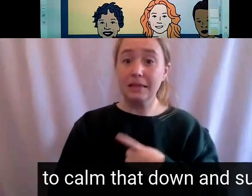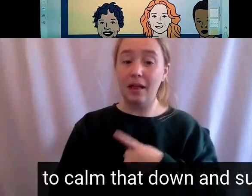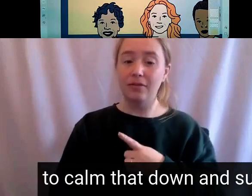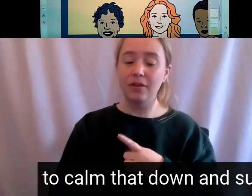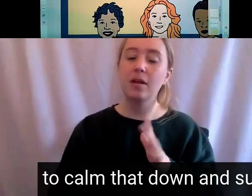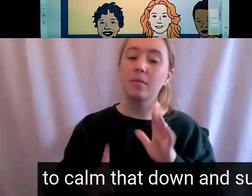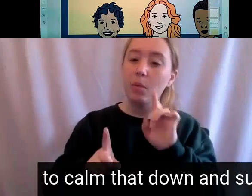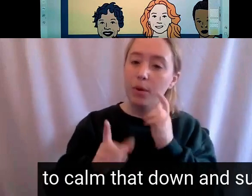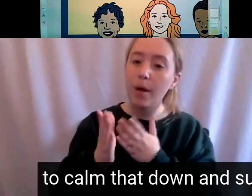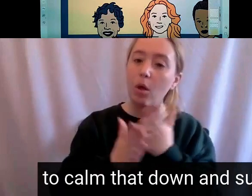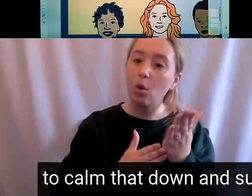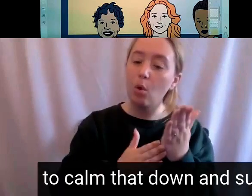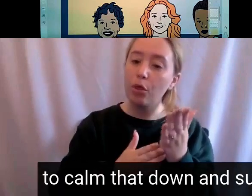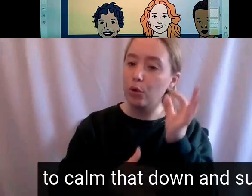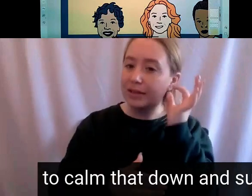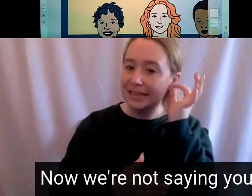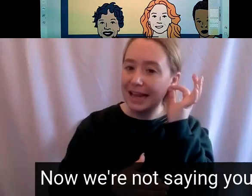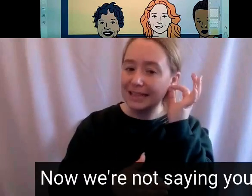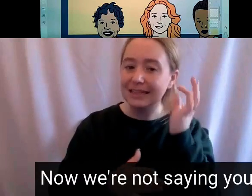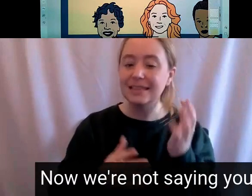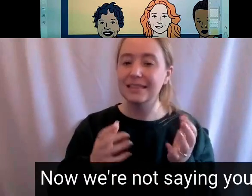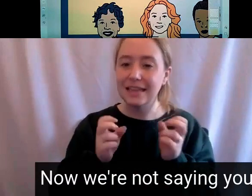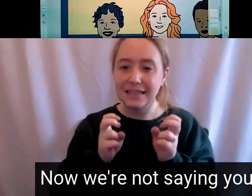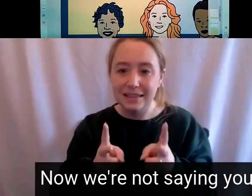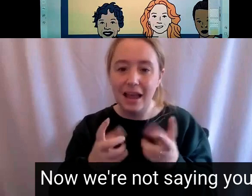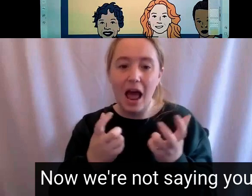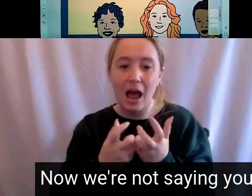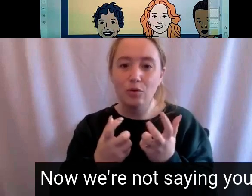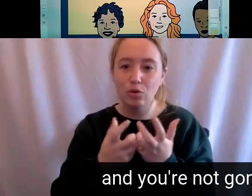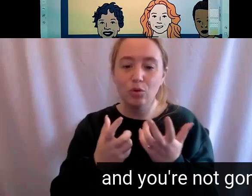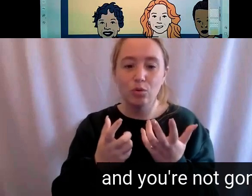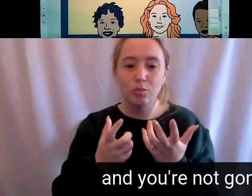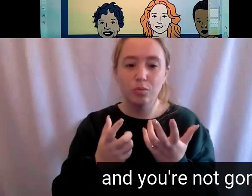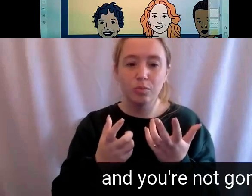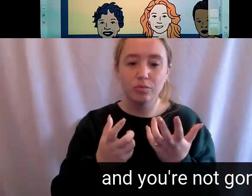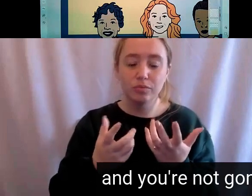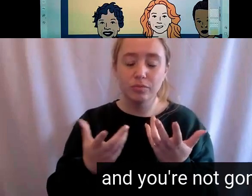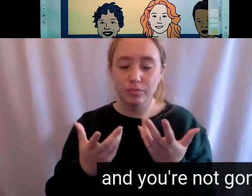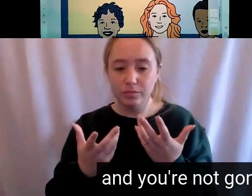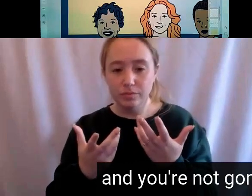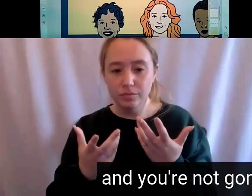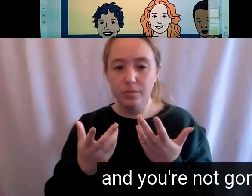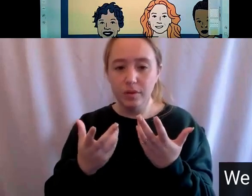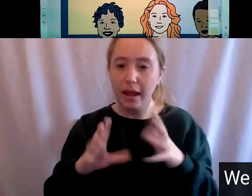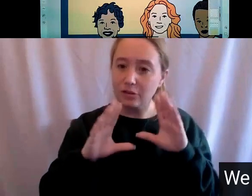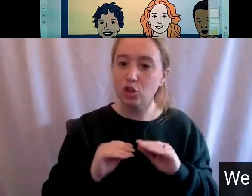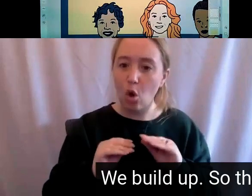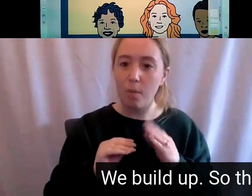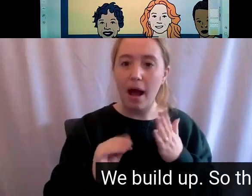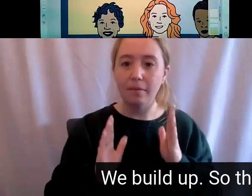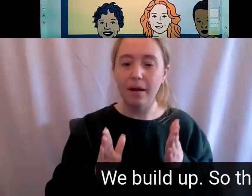that down and support you to get there on time. Now, we're not saying you need a pee, you're going to stop and you're not going to go for the next hour. We build